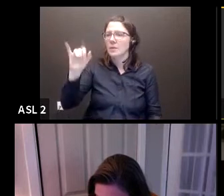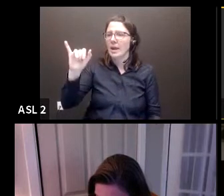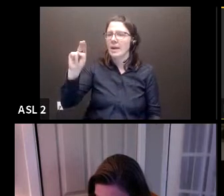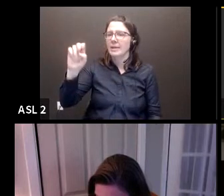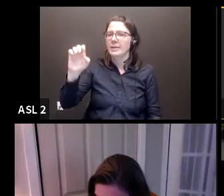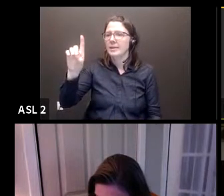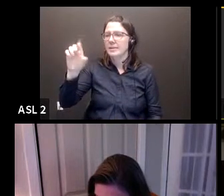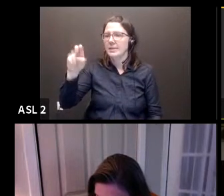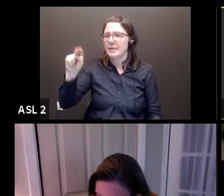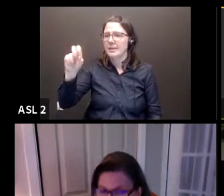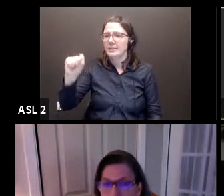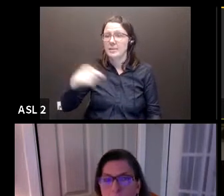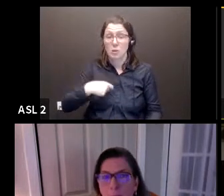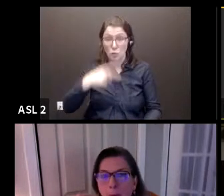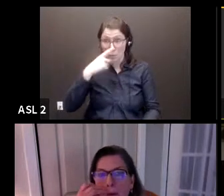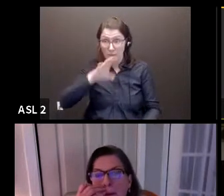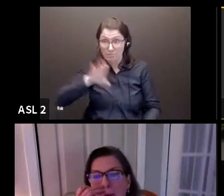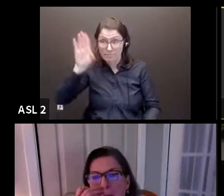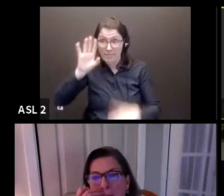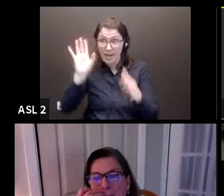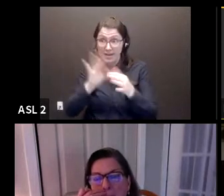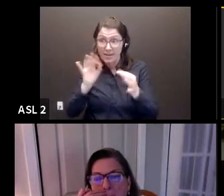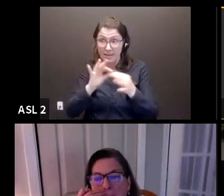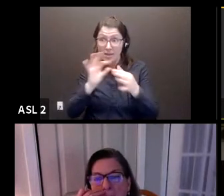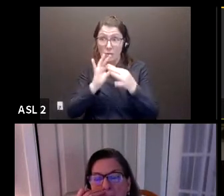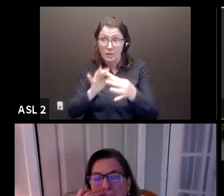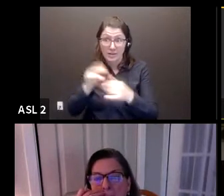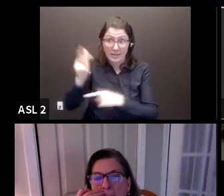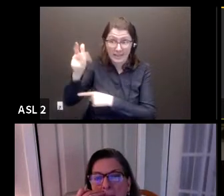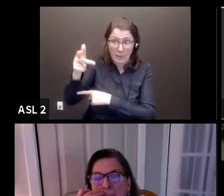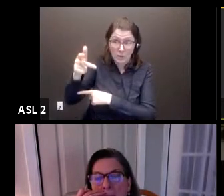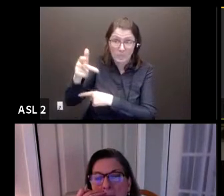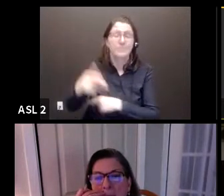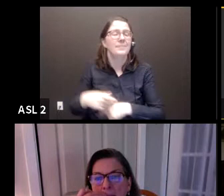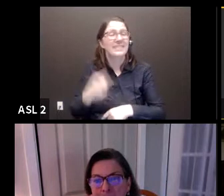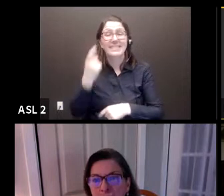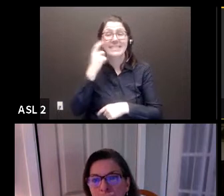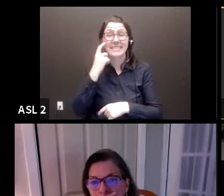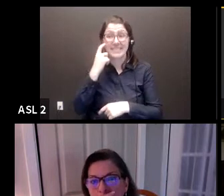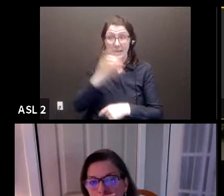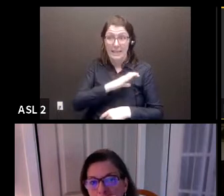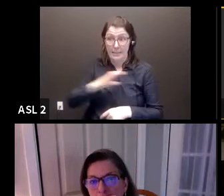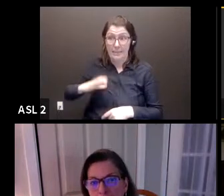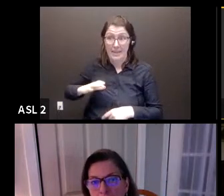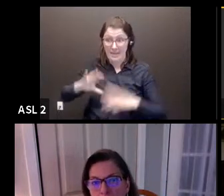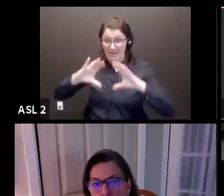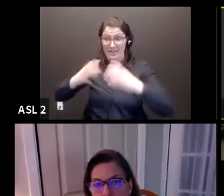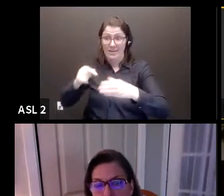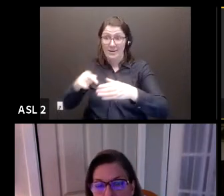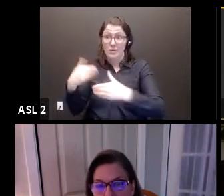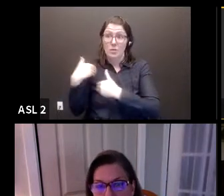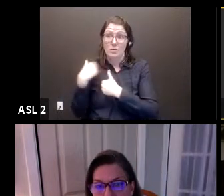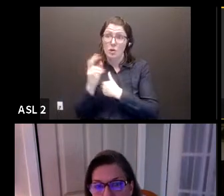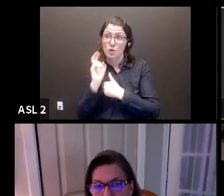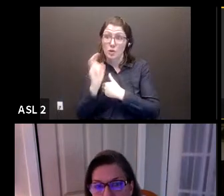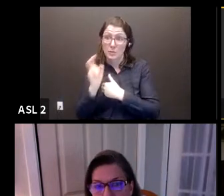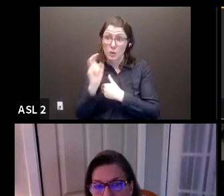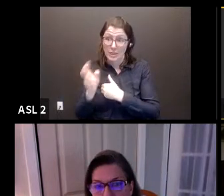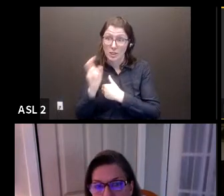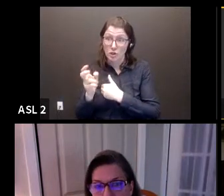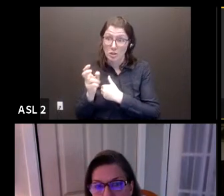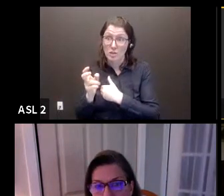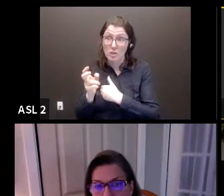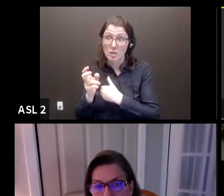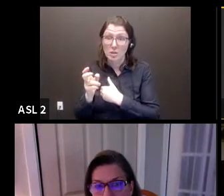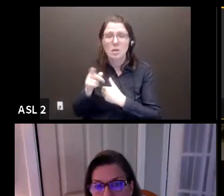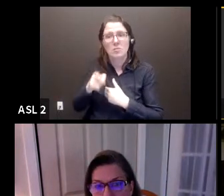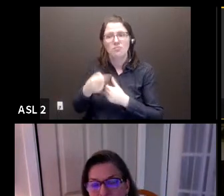cameras thank you um the transportation committee recently dealt with this issue we have um a number of red light